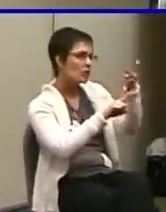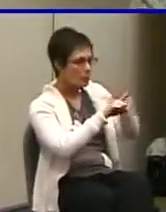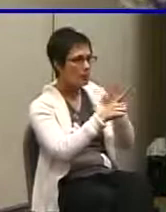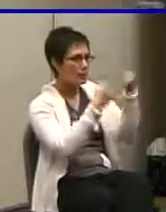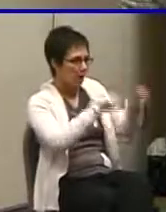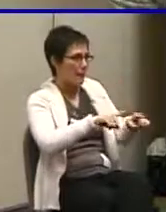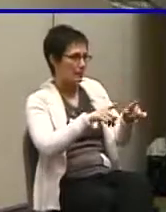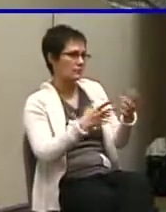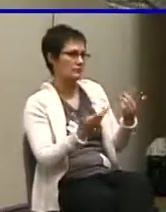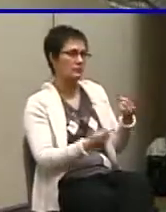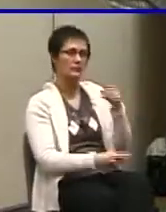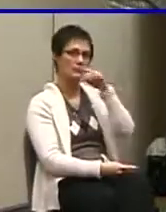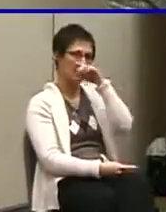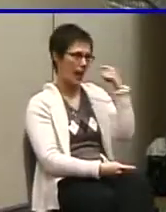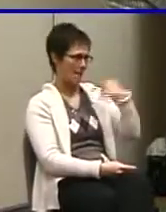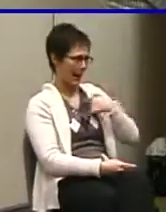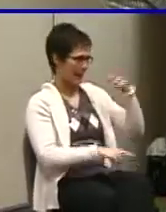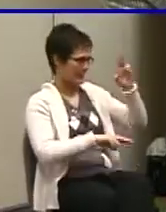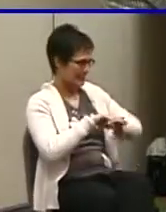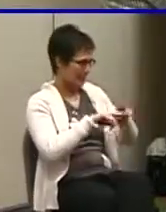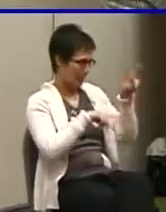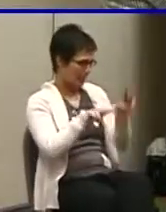Am I going to sit and try to observe this?